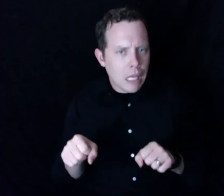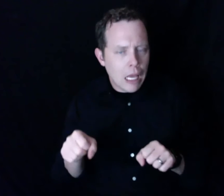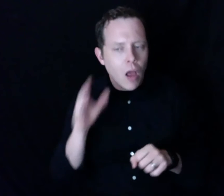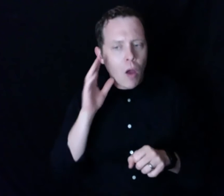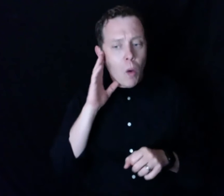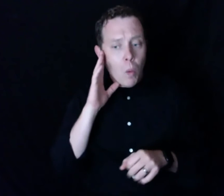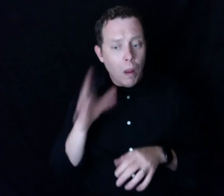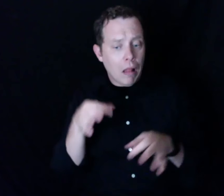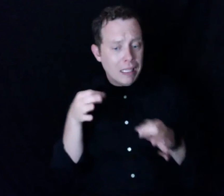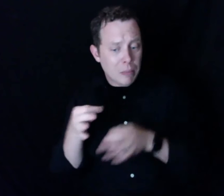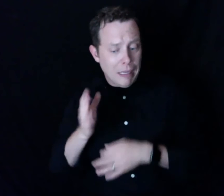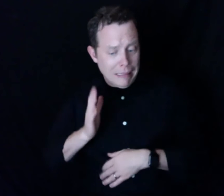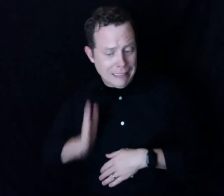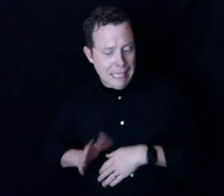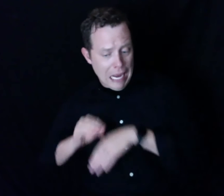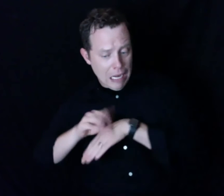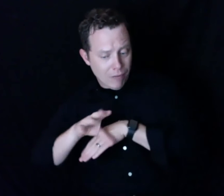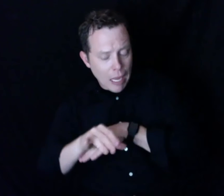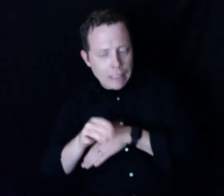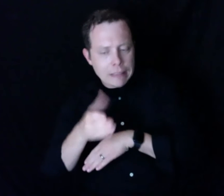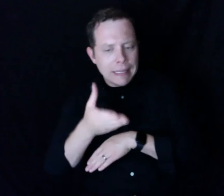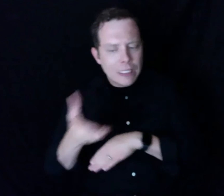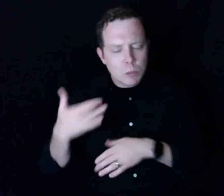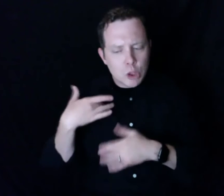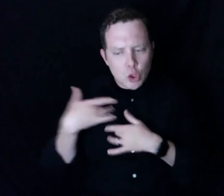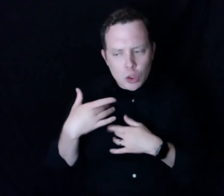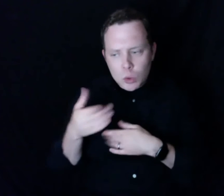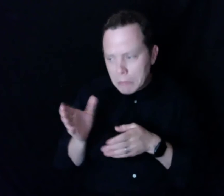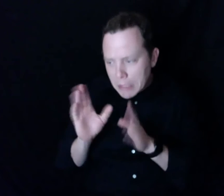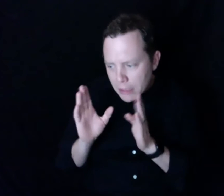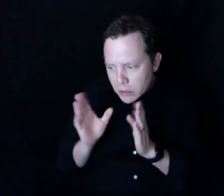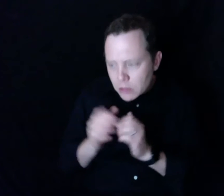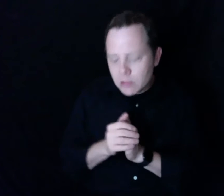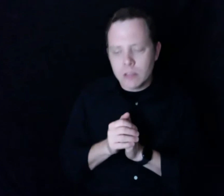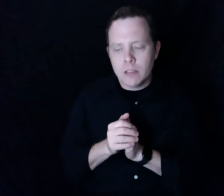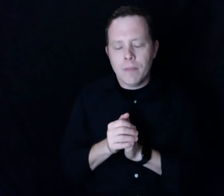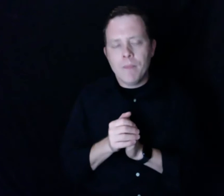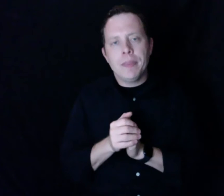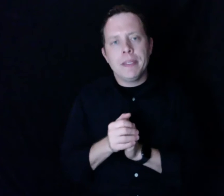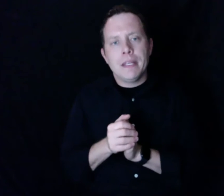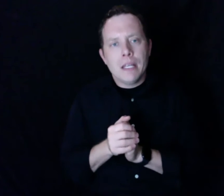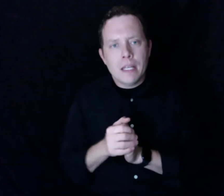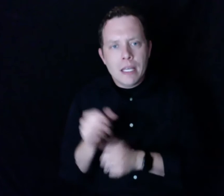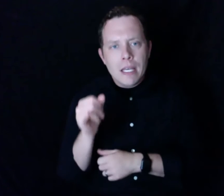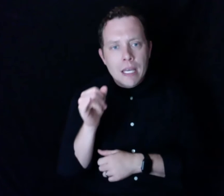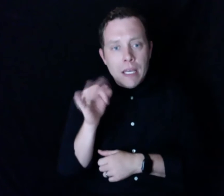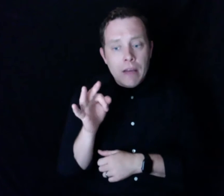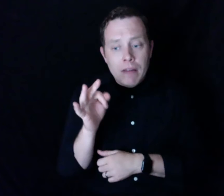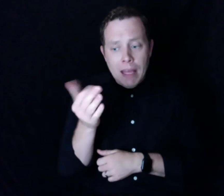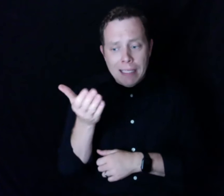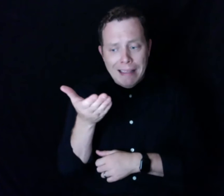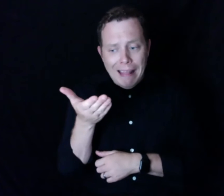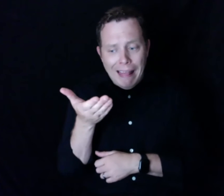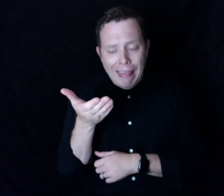some effects you might want to look out for. If there are things that this medicine might interact